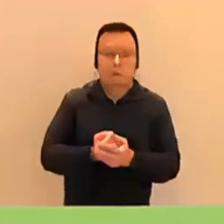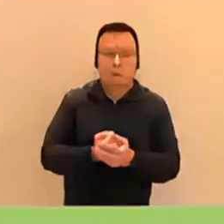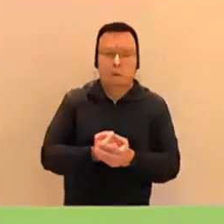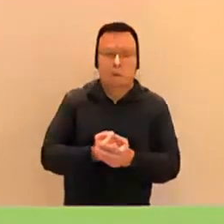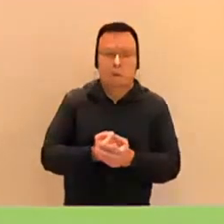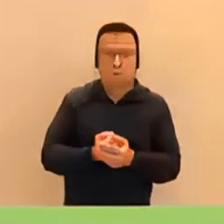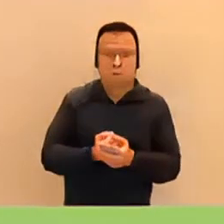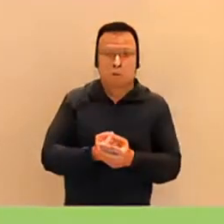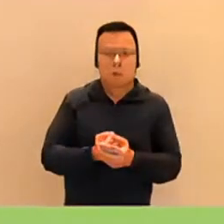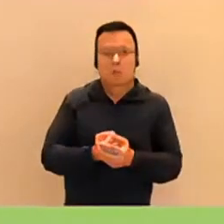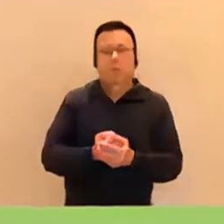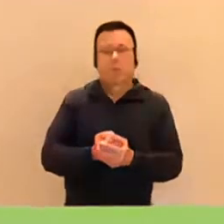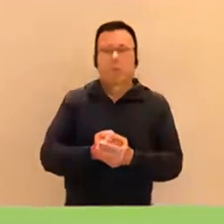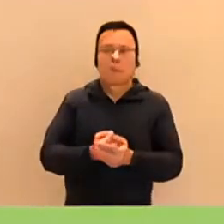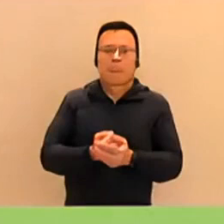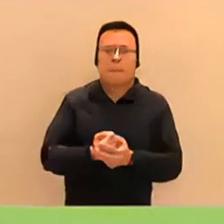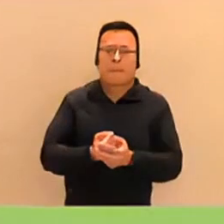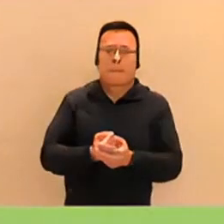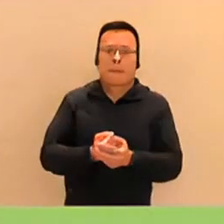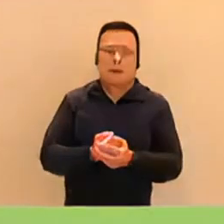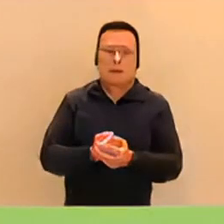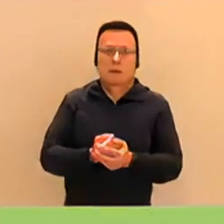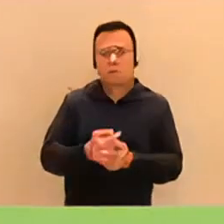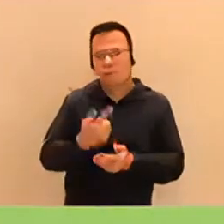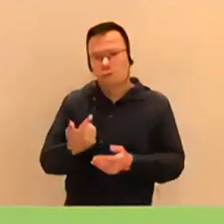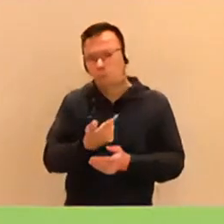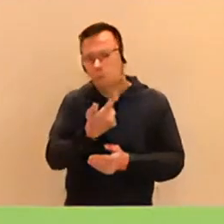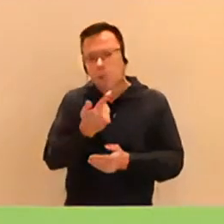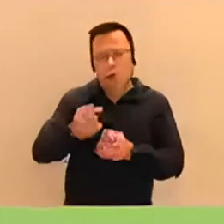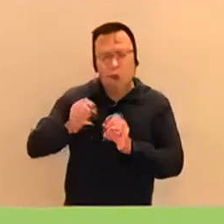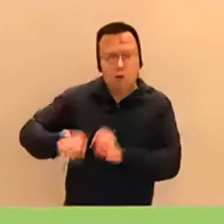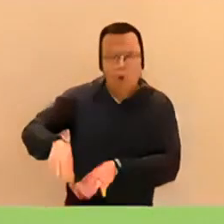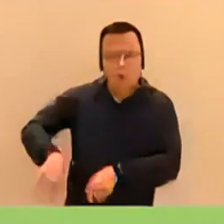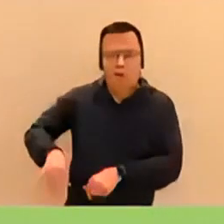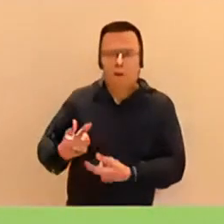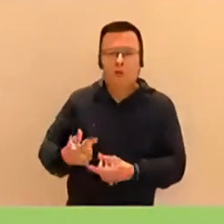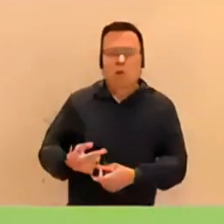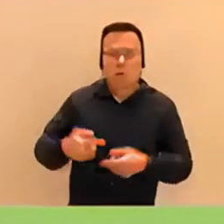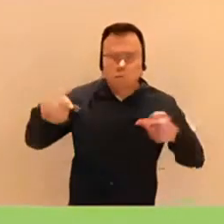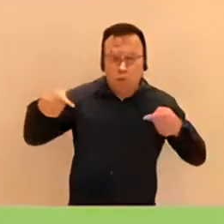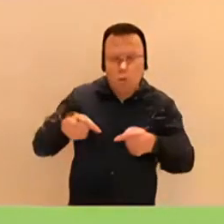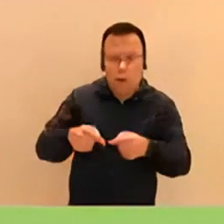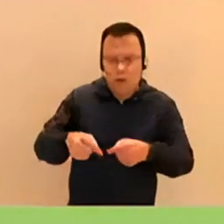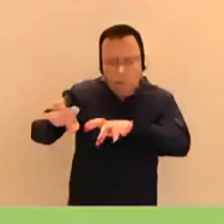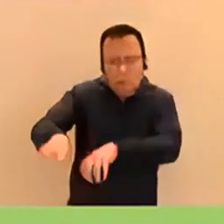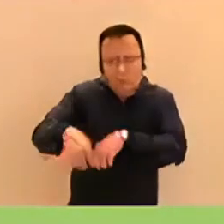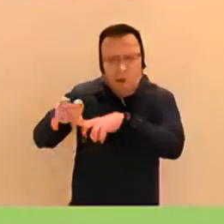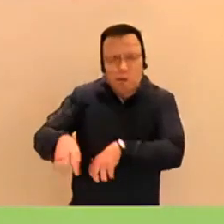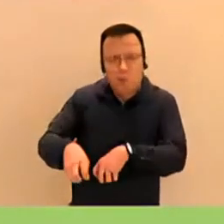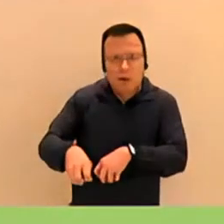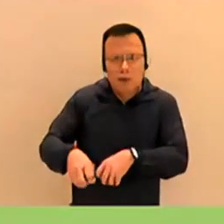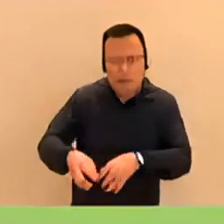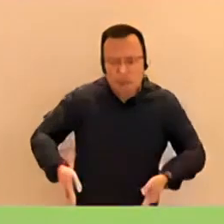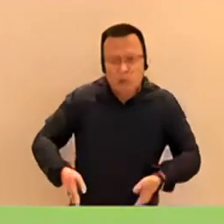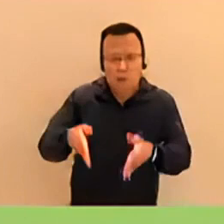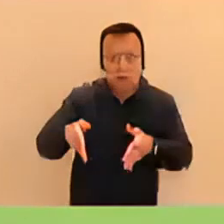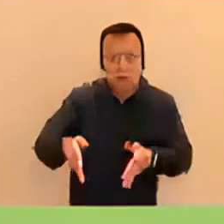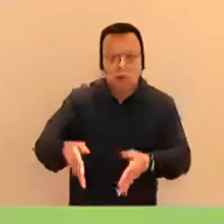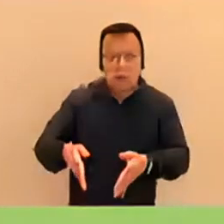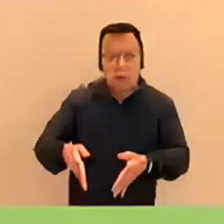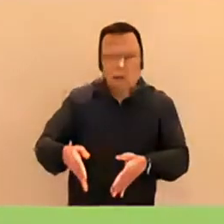waste generation arising from road excavation for laying and maintenance of underground utilities.